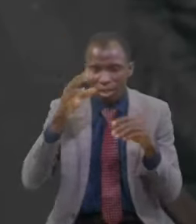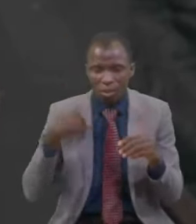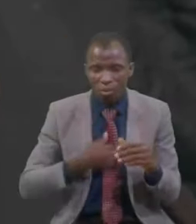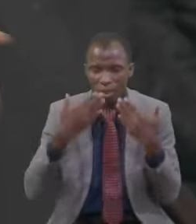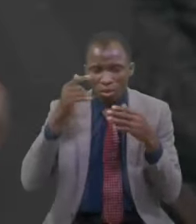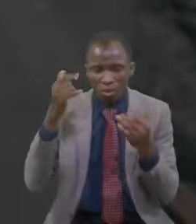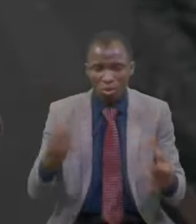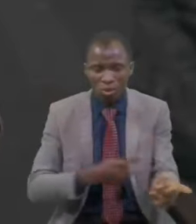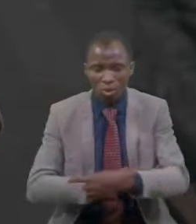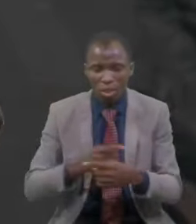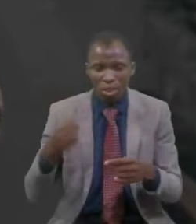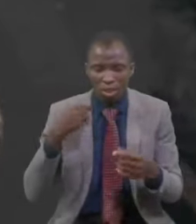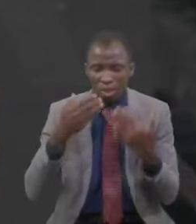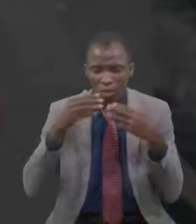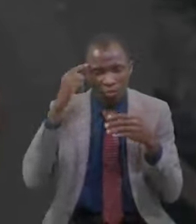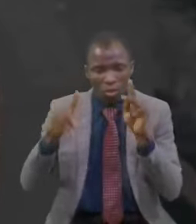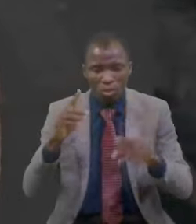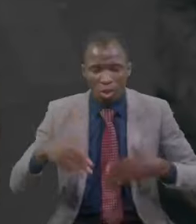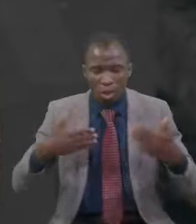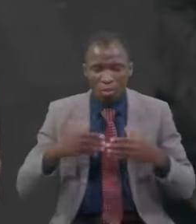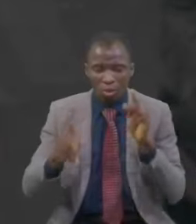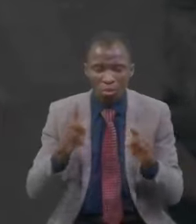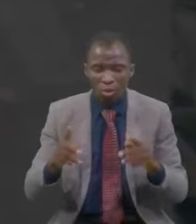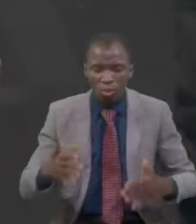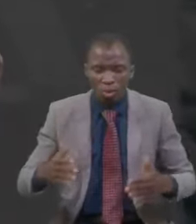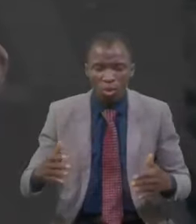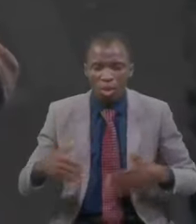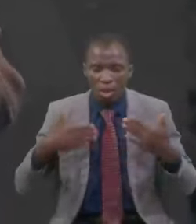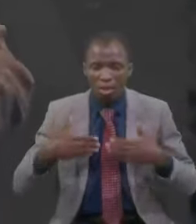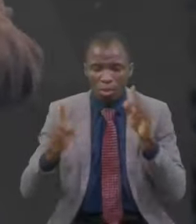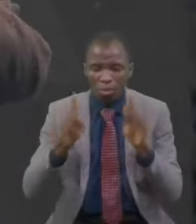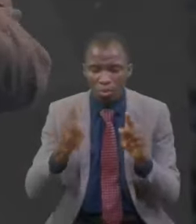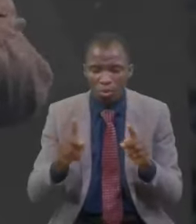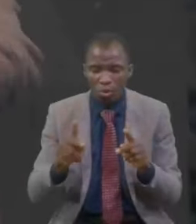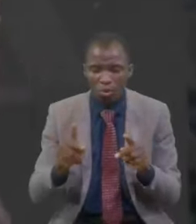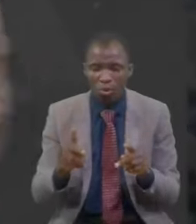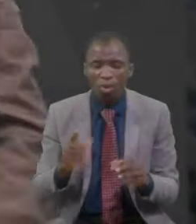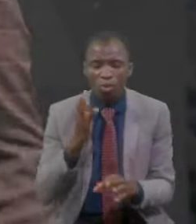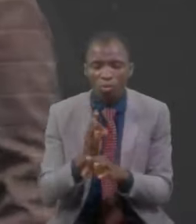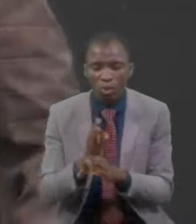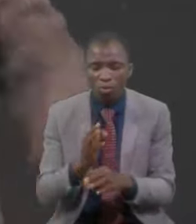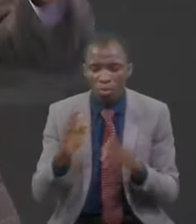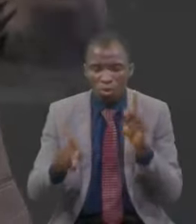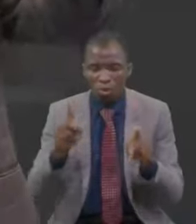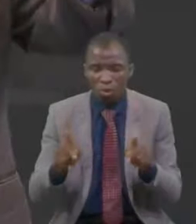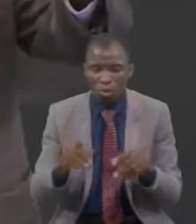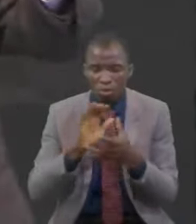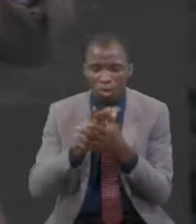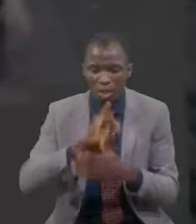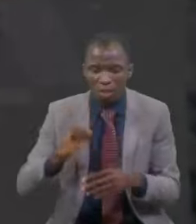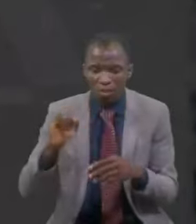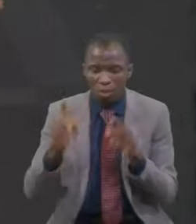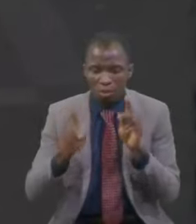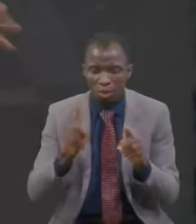people. Happy people, excited people, faithful people, believing people. Lord, I